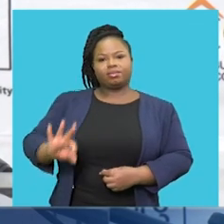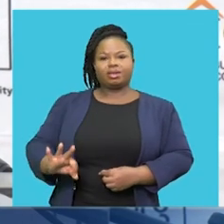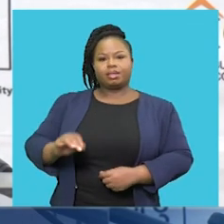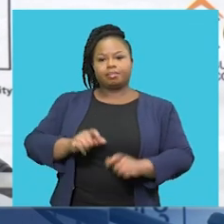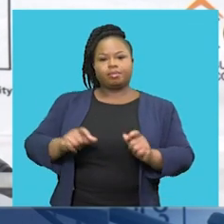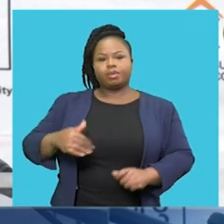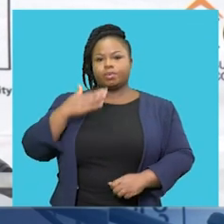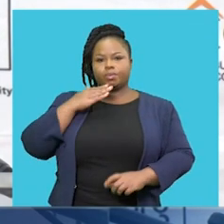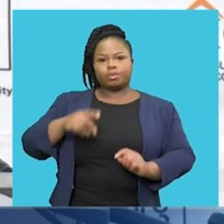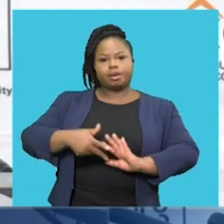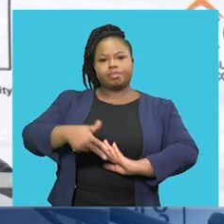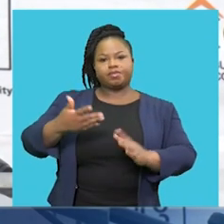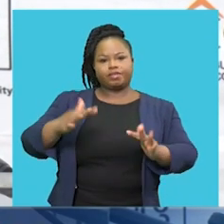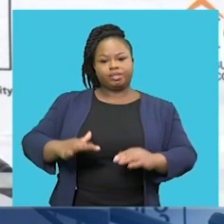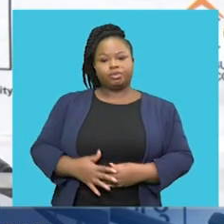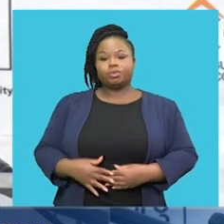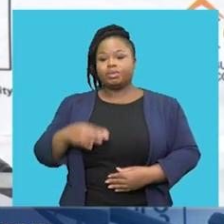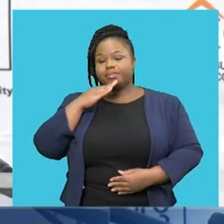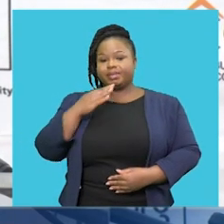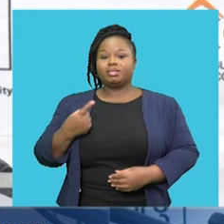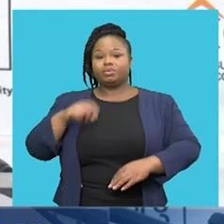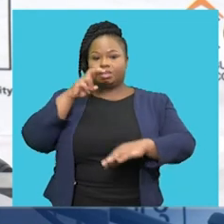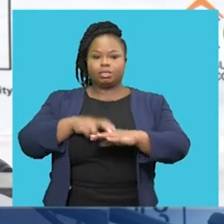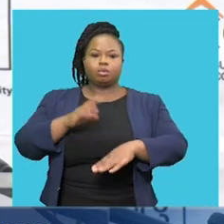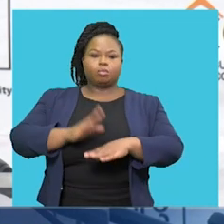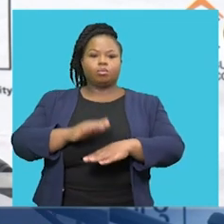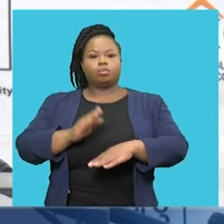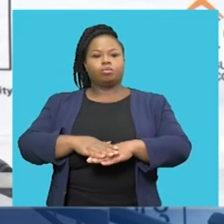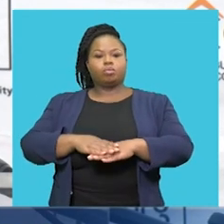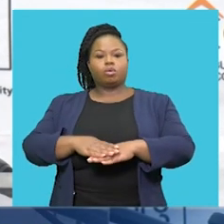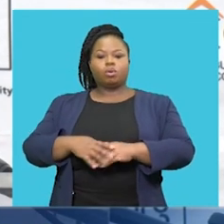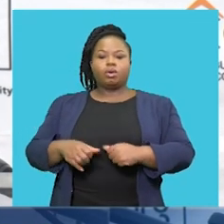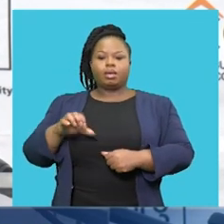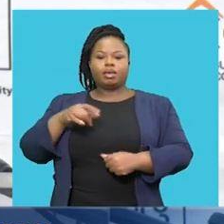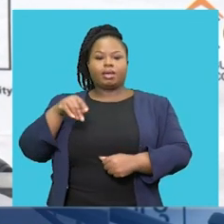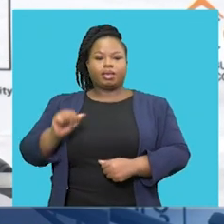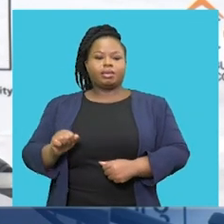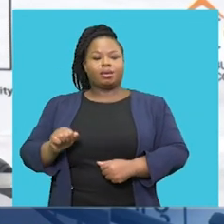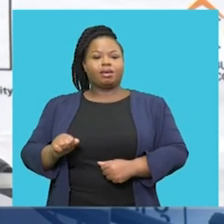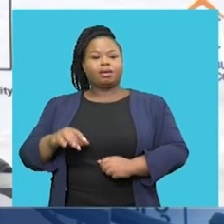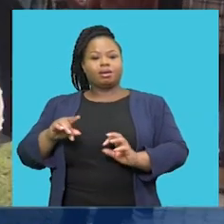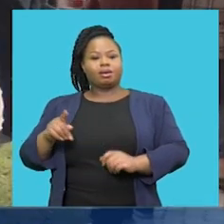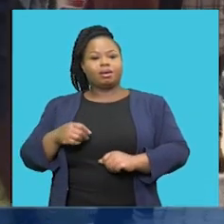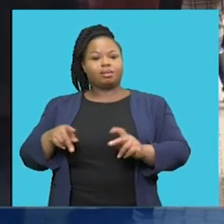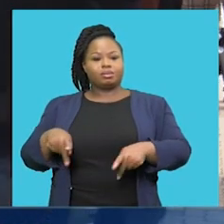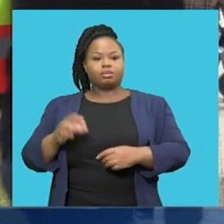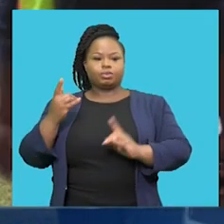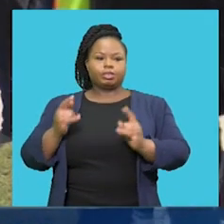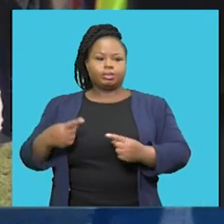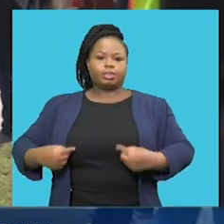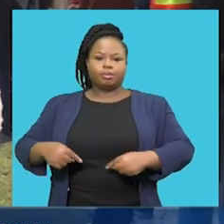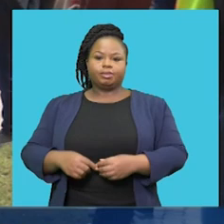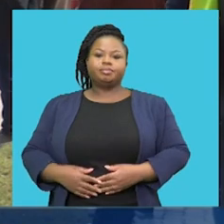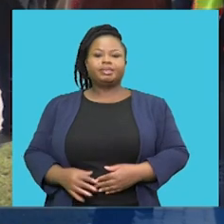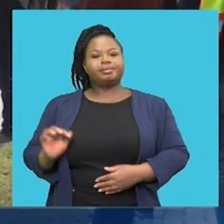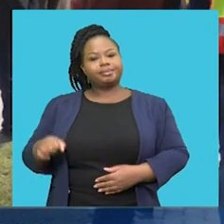could succeed. That means that we need many, many more Ekhaya Gardens throughout our city. Nakuba